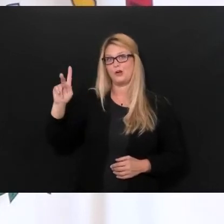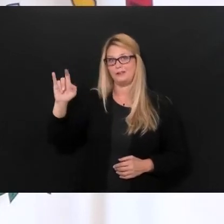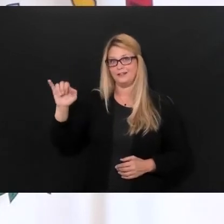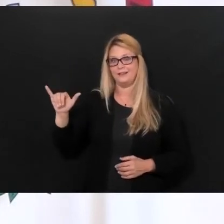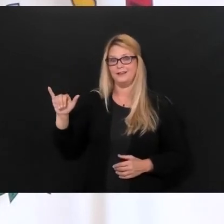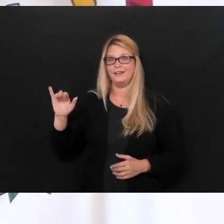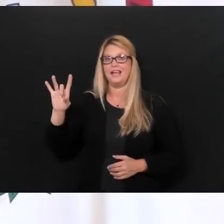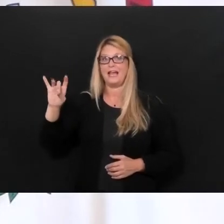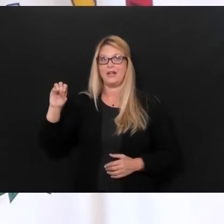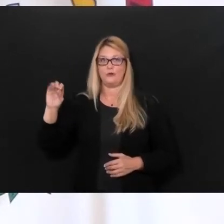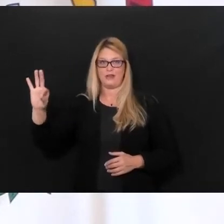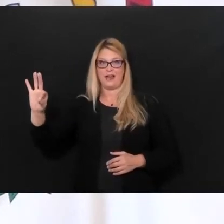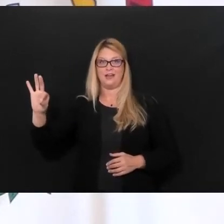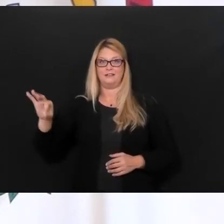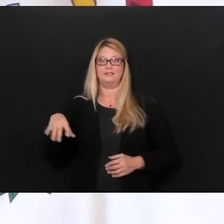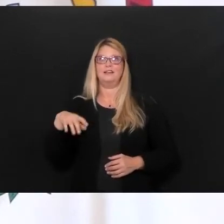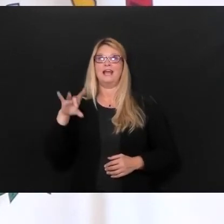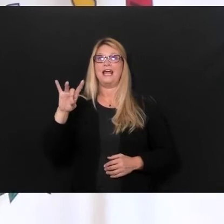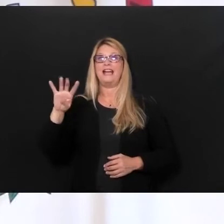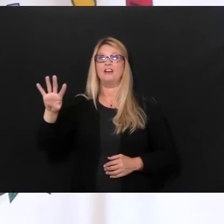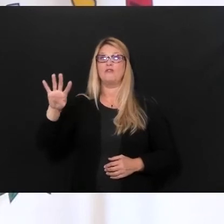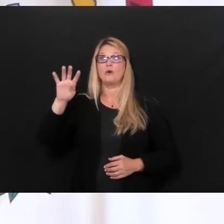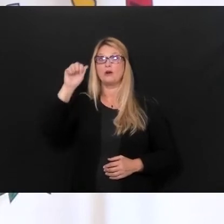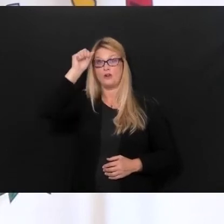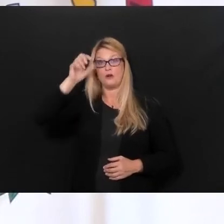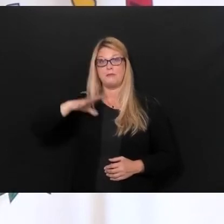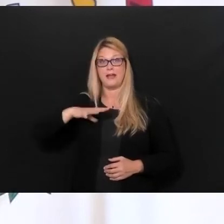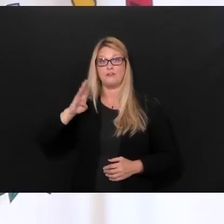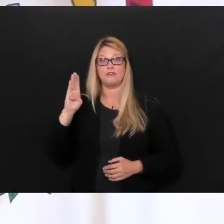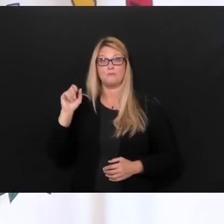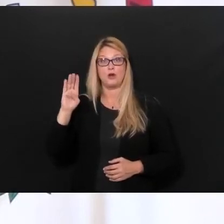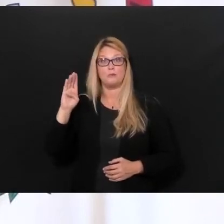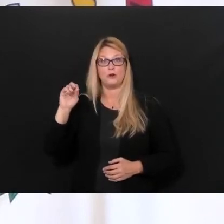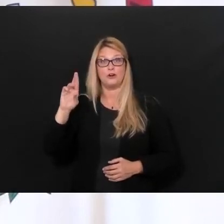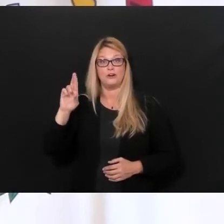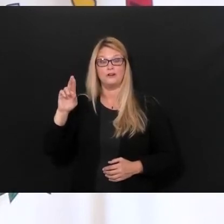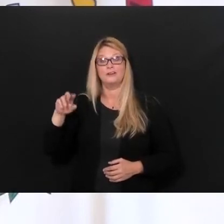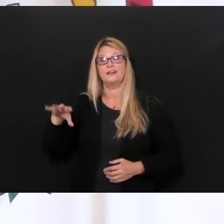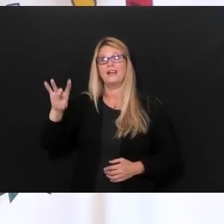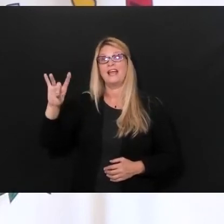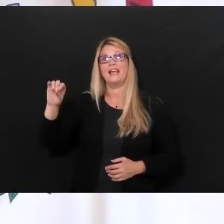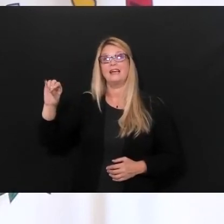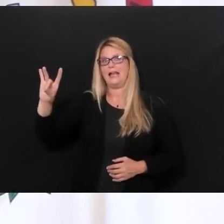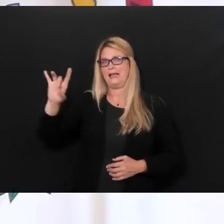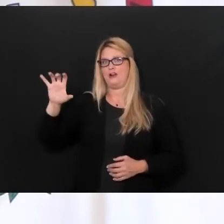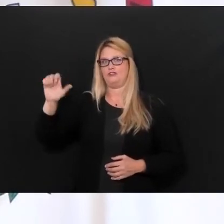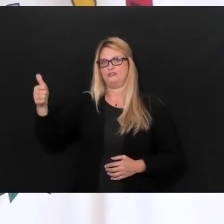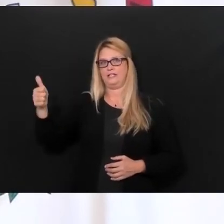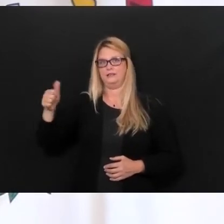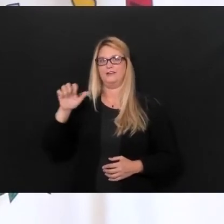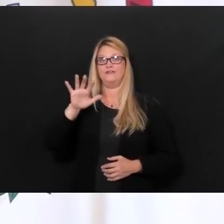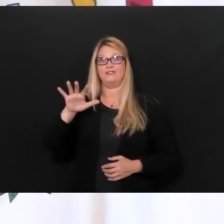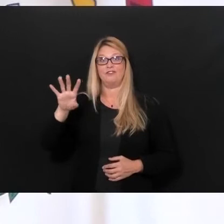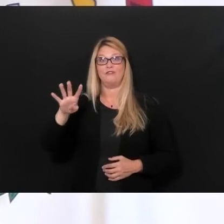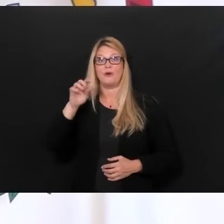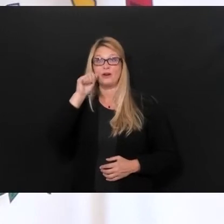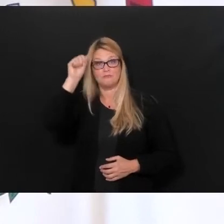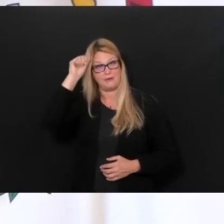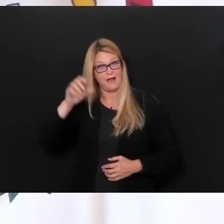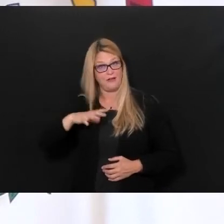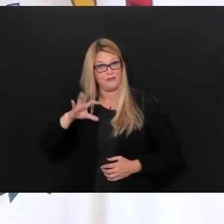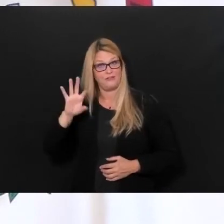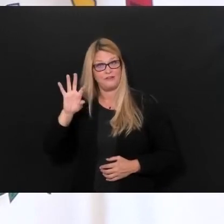The 809th death, an 84-year-old male from Barber County. The 810th death, a 54-year-old male from